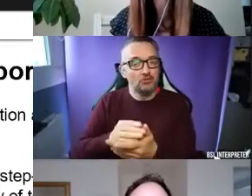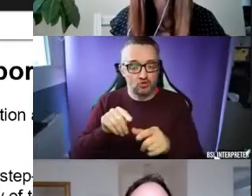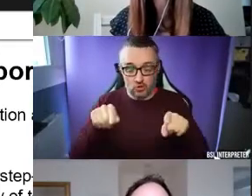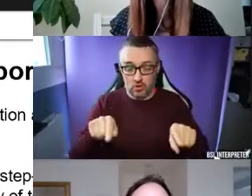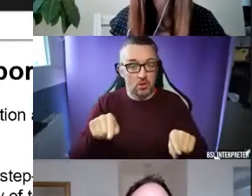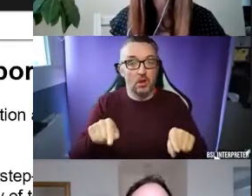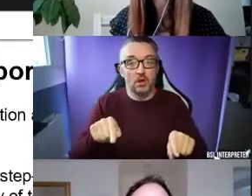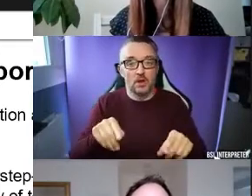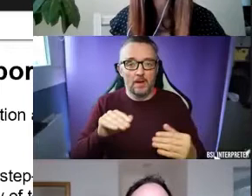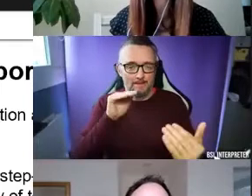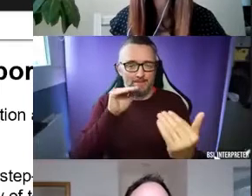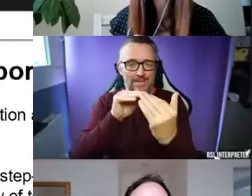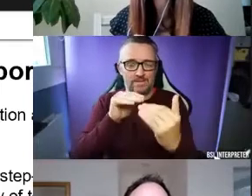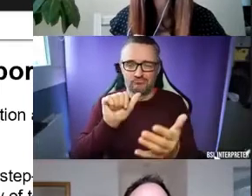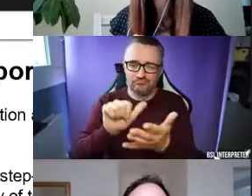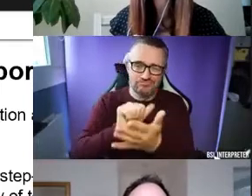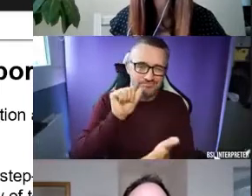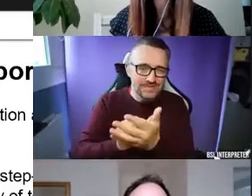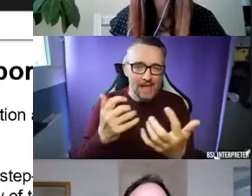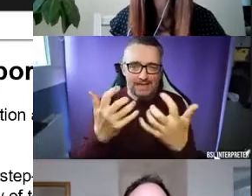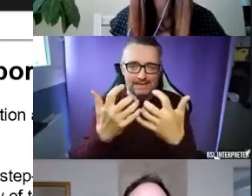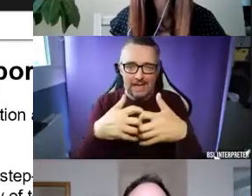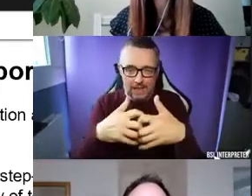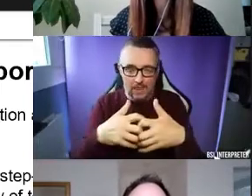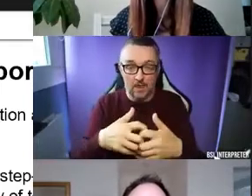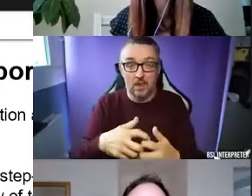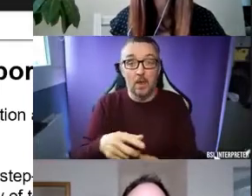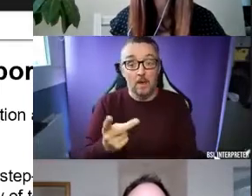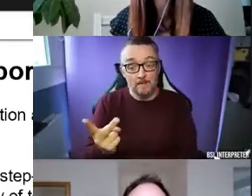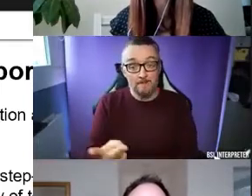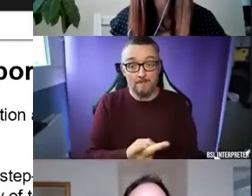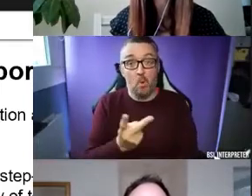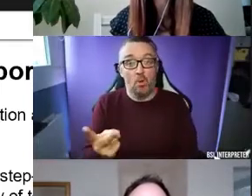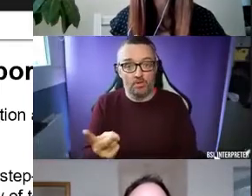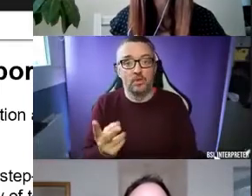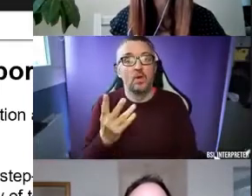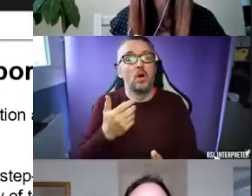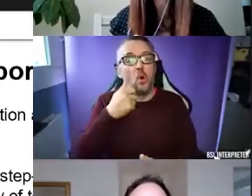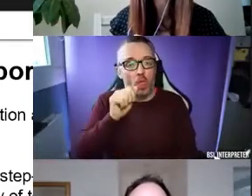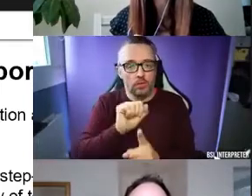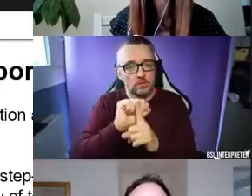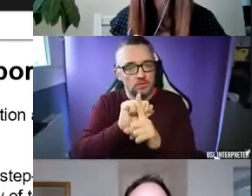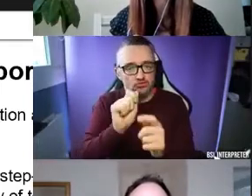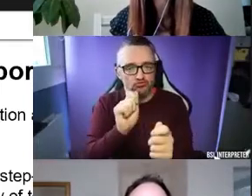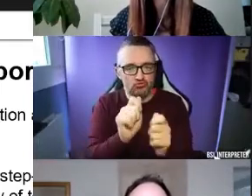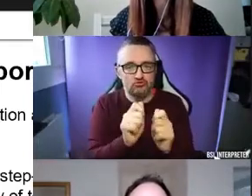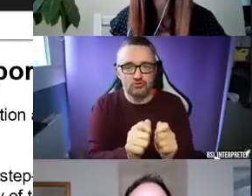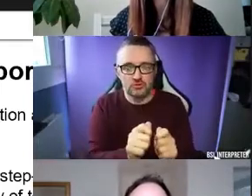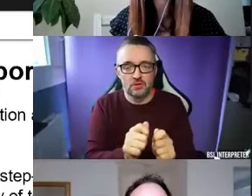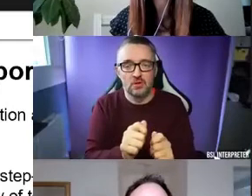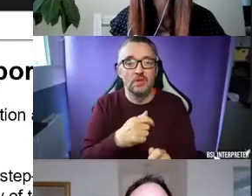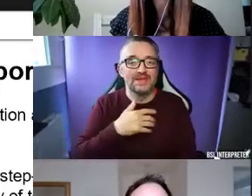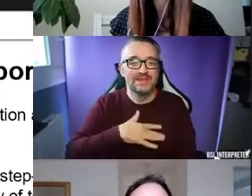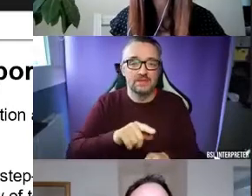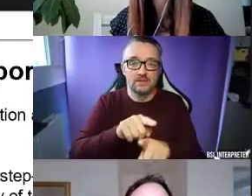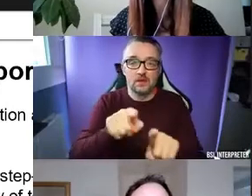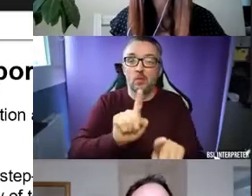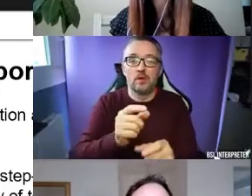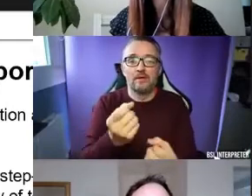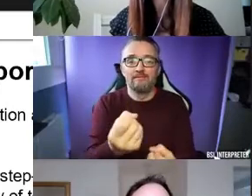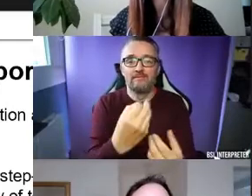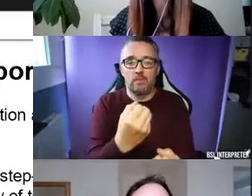regularly. We are going to be redesigning both of these completely, and that's where your feedback and comments will really help